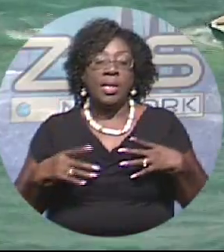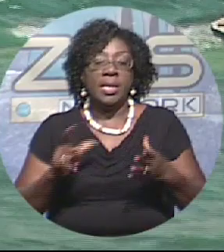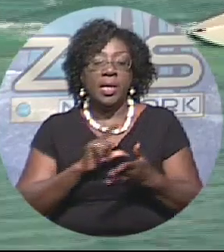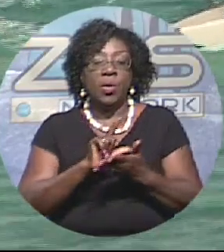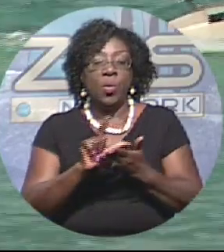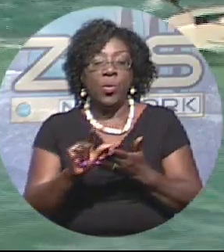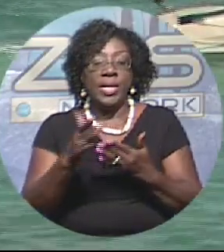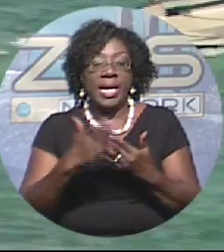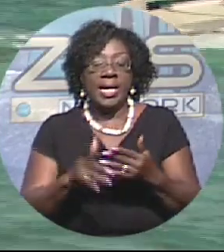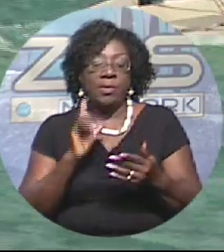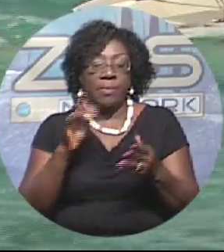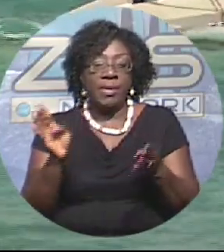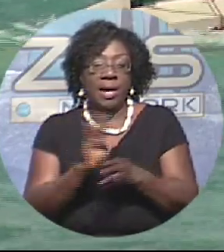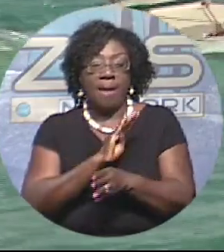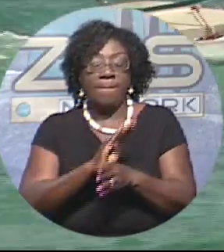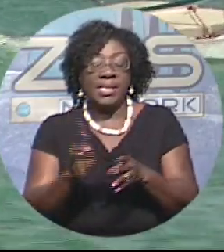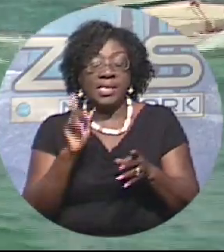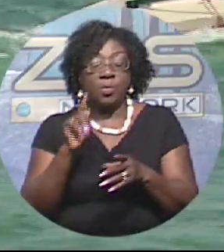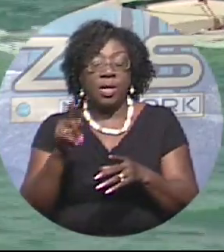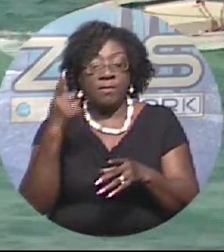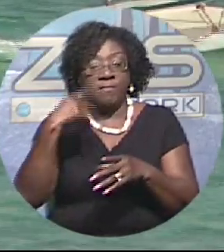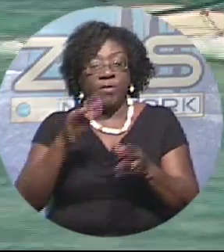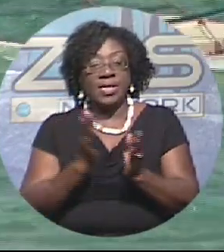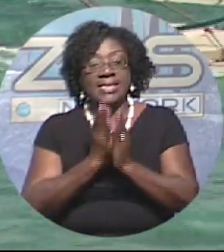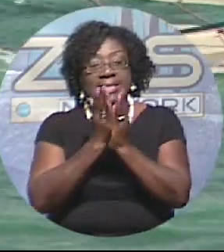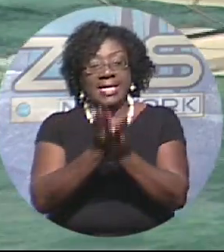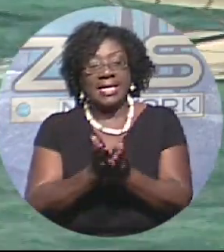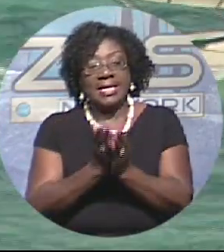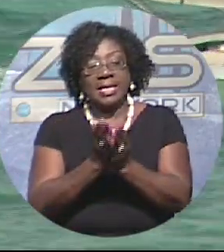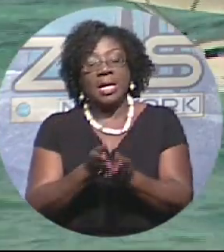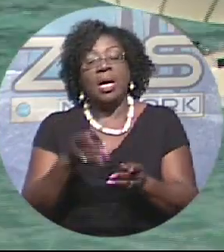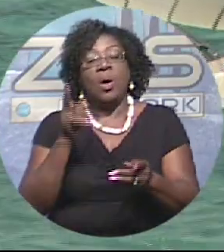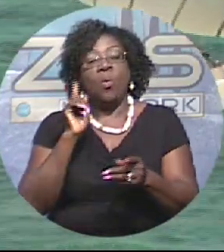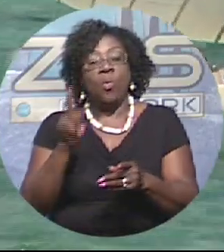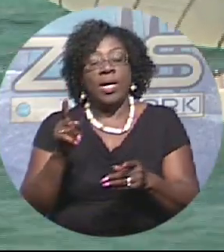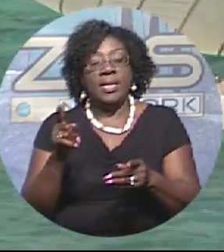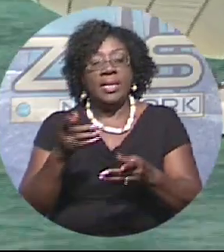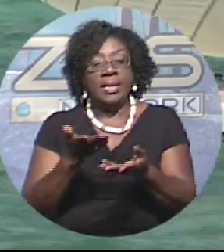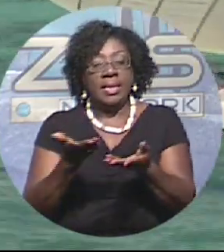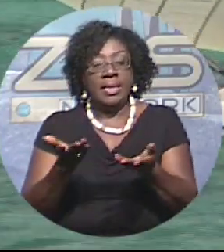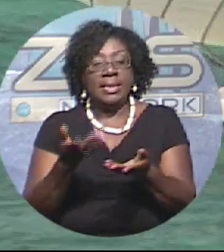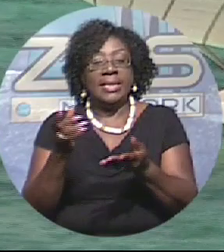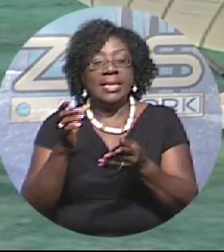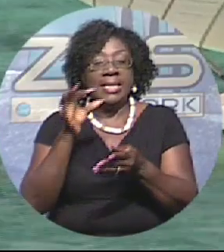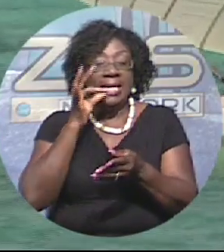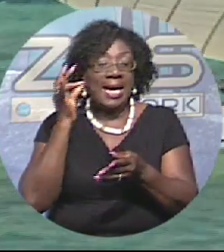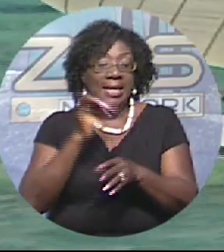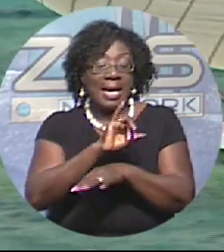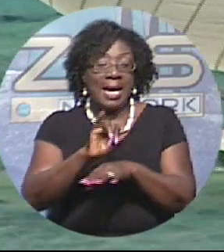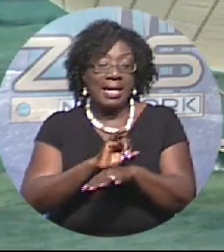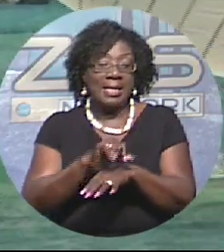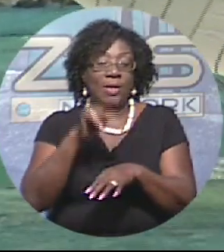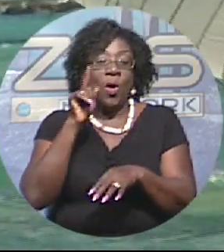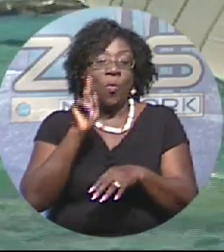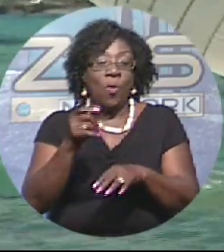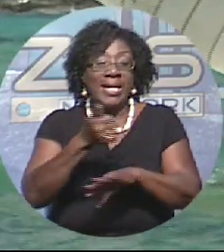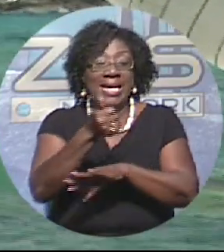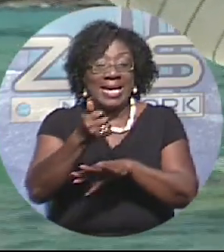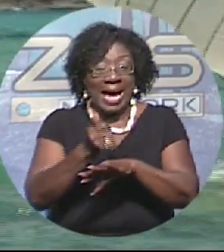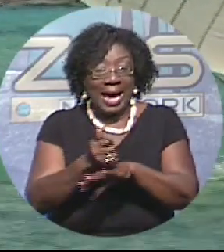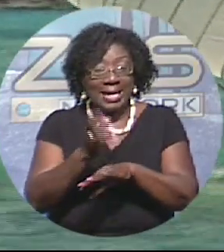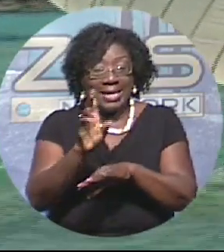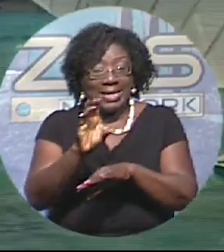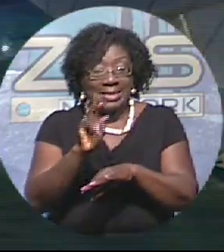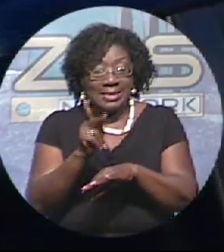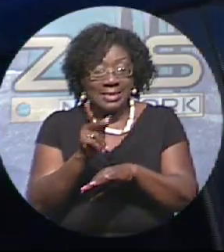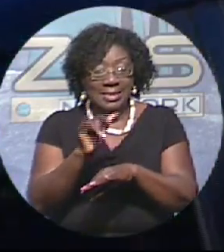will be held over this holiday weekend. One in Cat Island, one in Acklands, and two in Exuma. Here's Dwight Hart, chairman of the Rowville